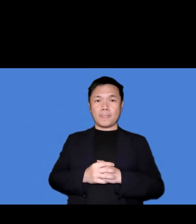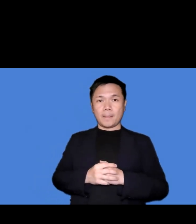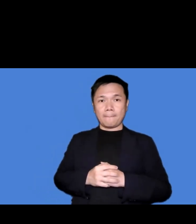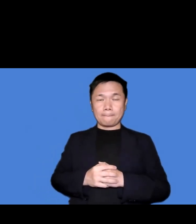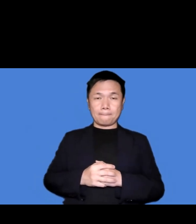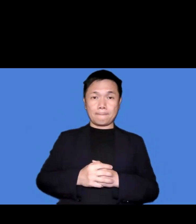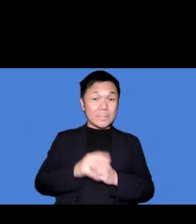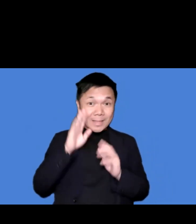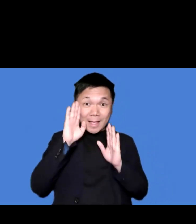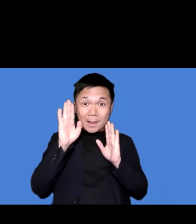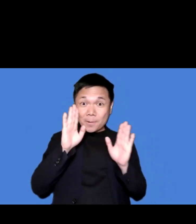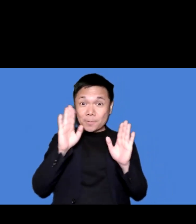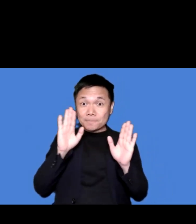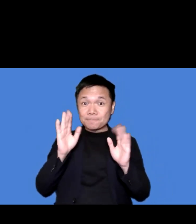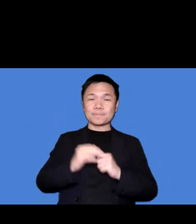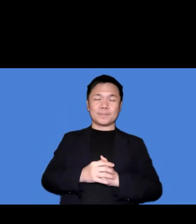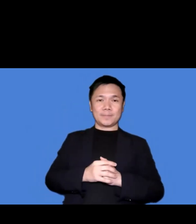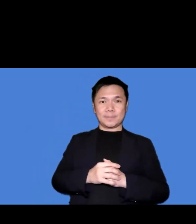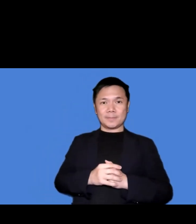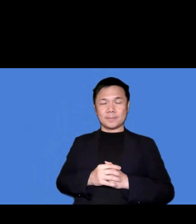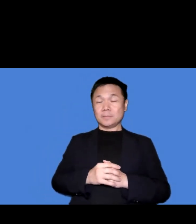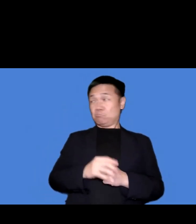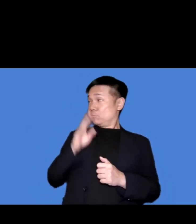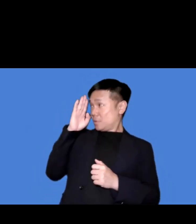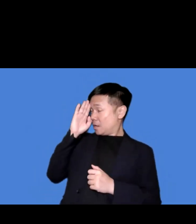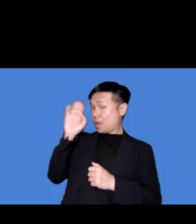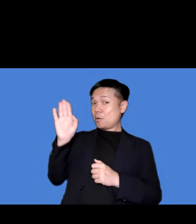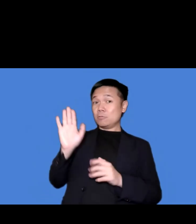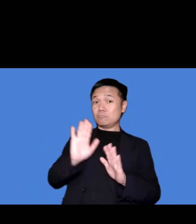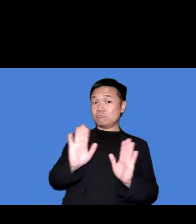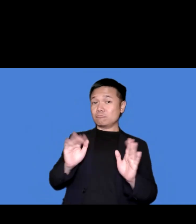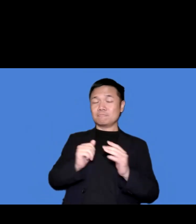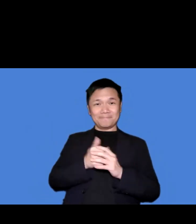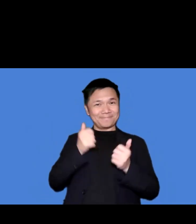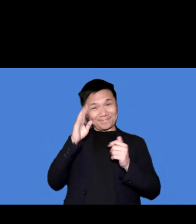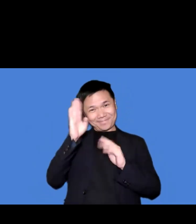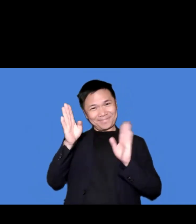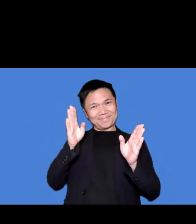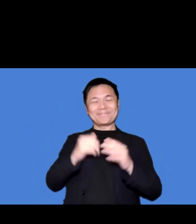Hello. Hello. Hello. Okay.